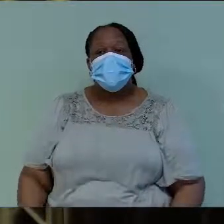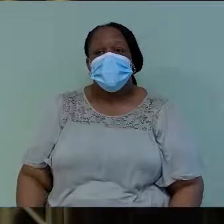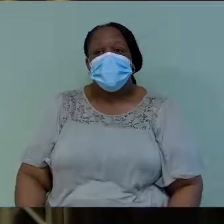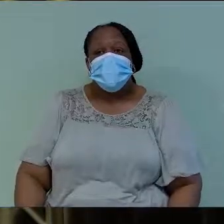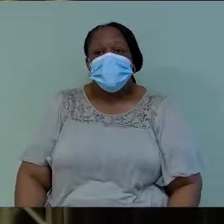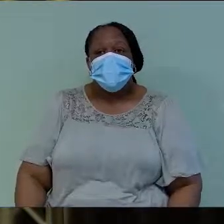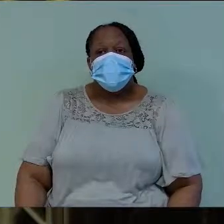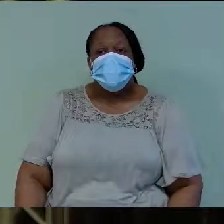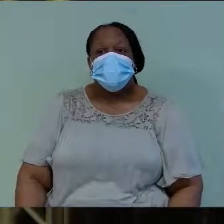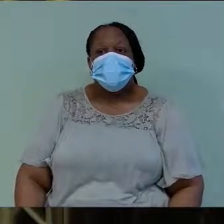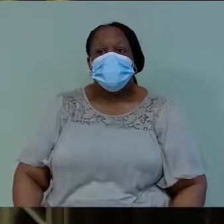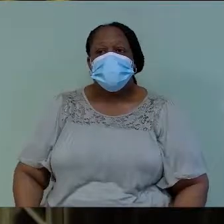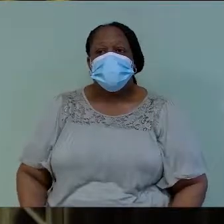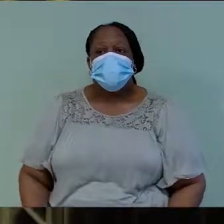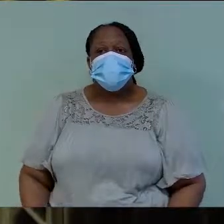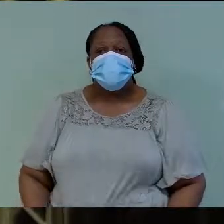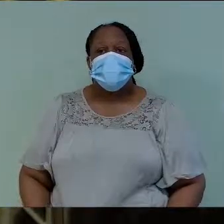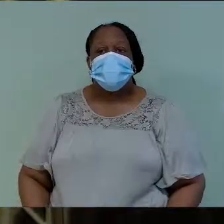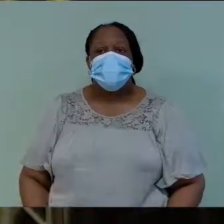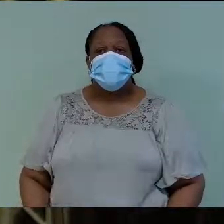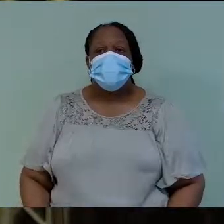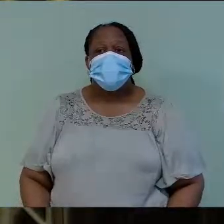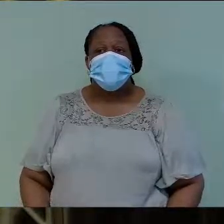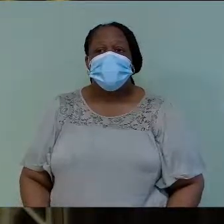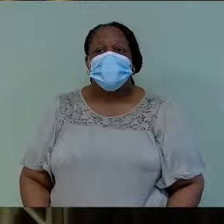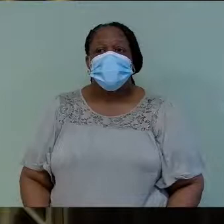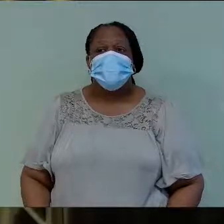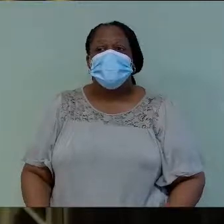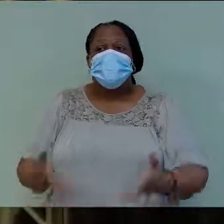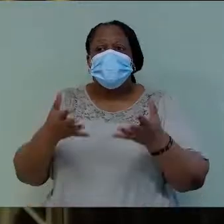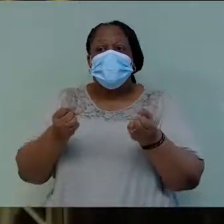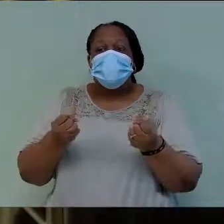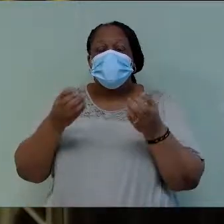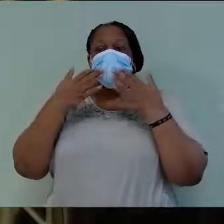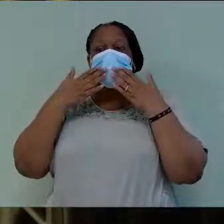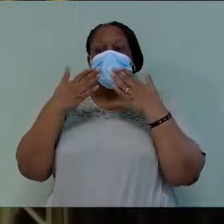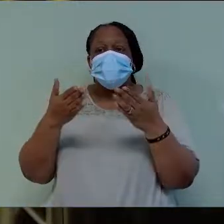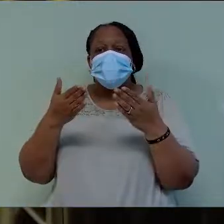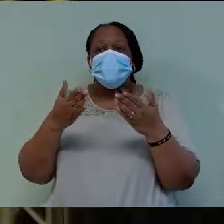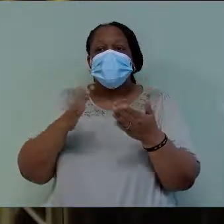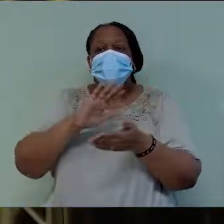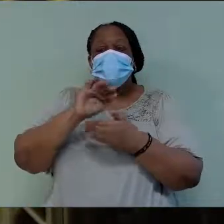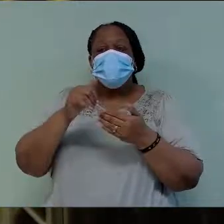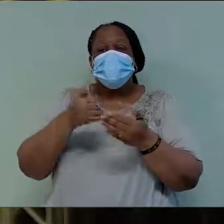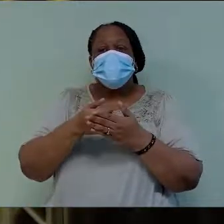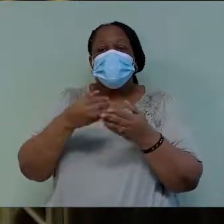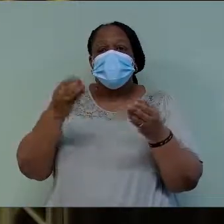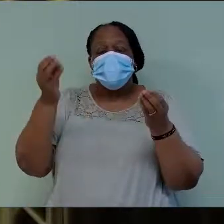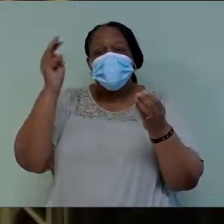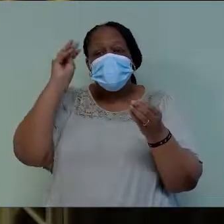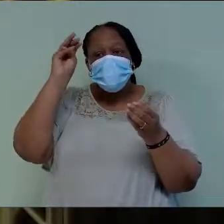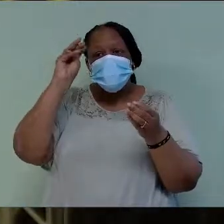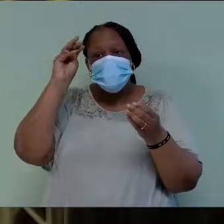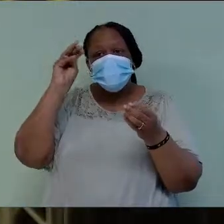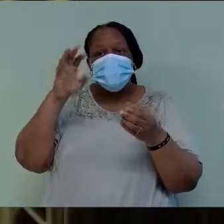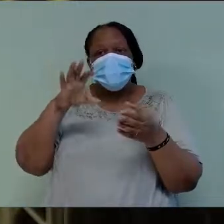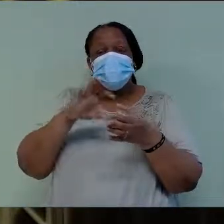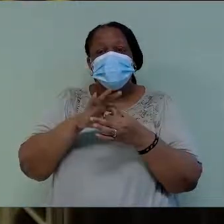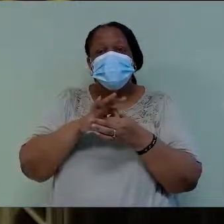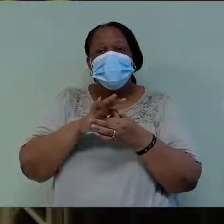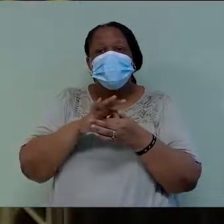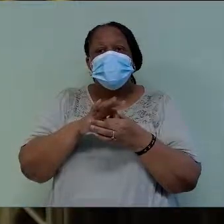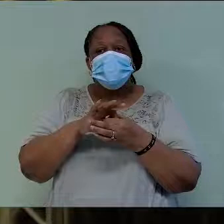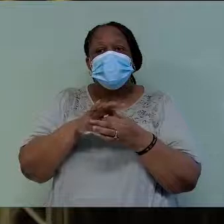soonest. In conclusion, I want to thank our Senior Minister and Minister of Labor, the Honorable Vance